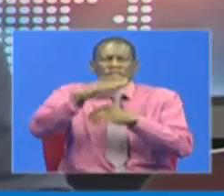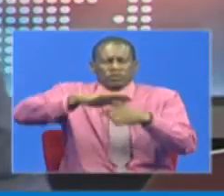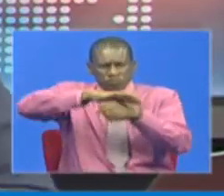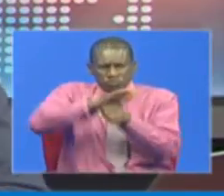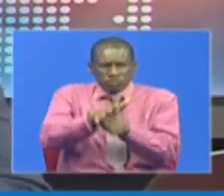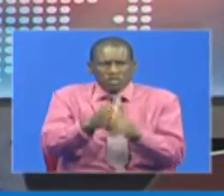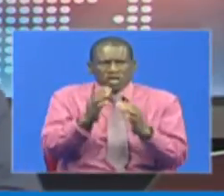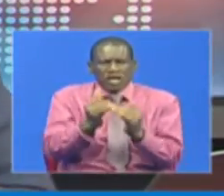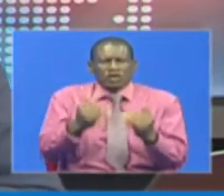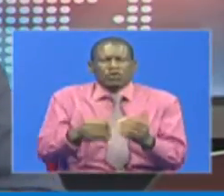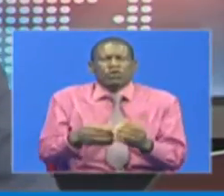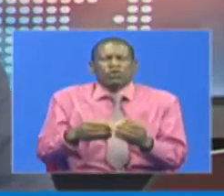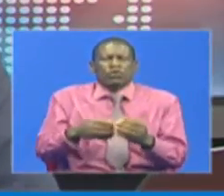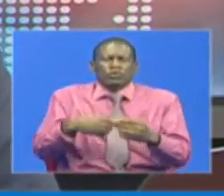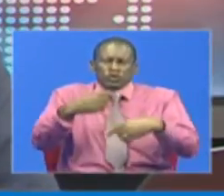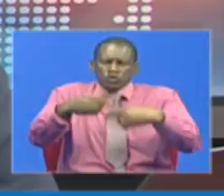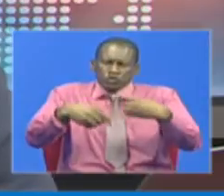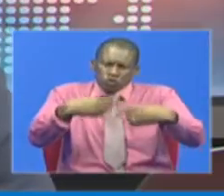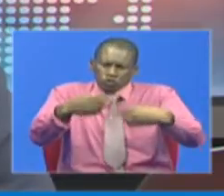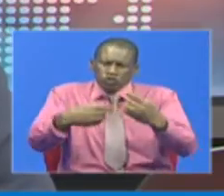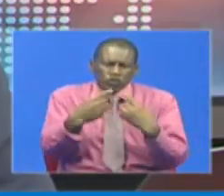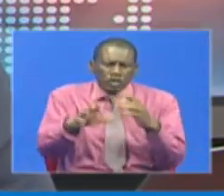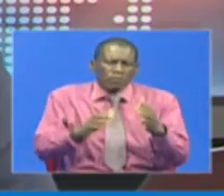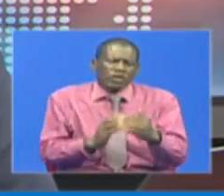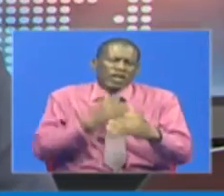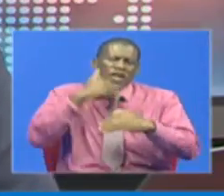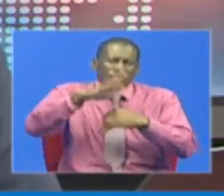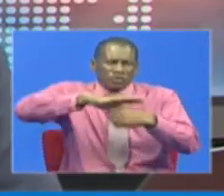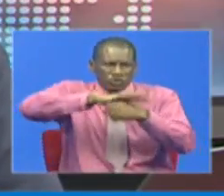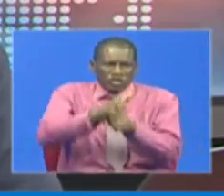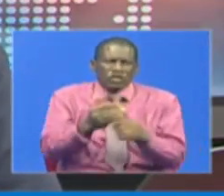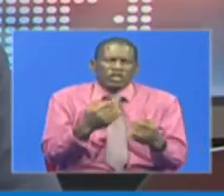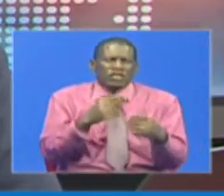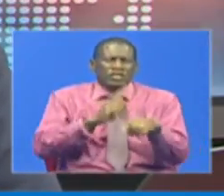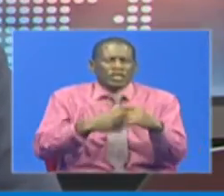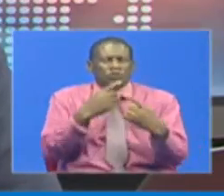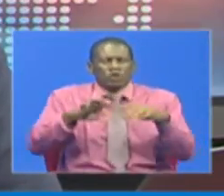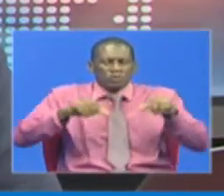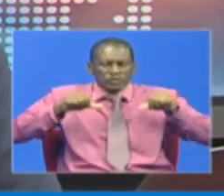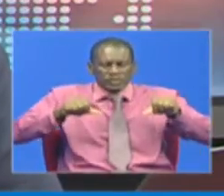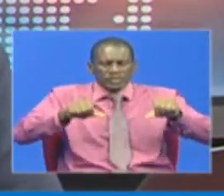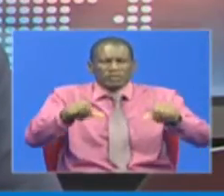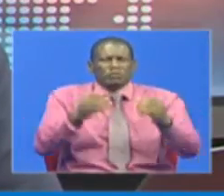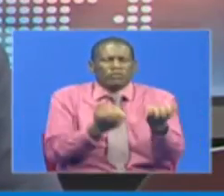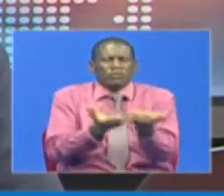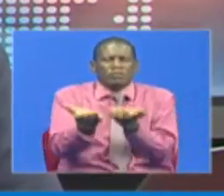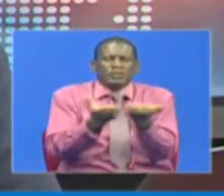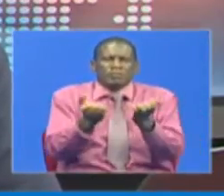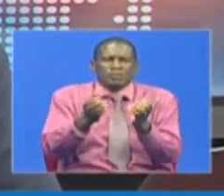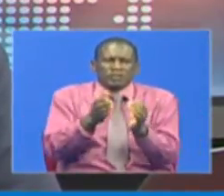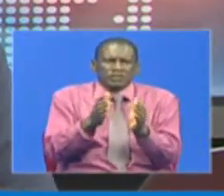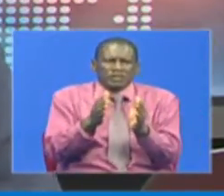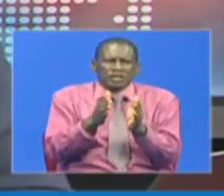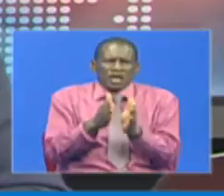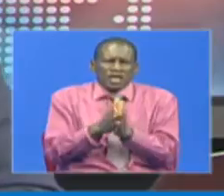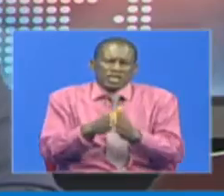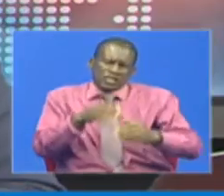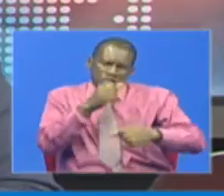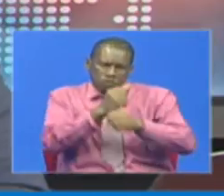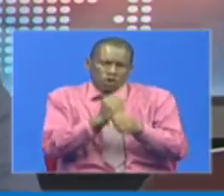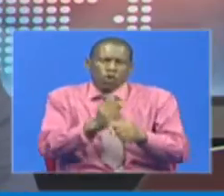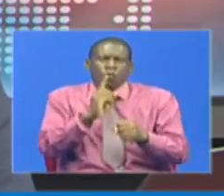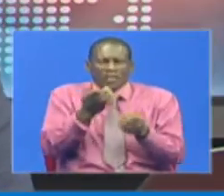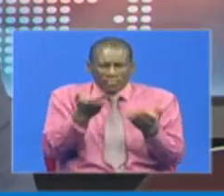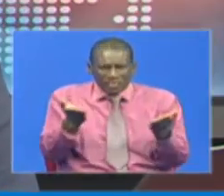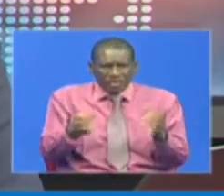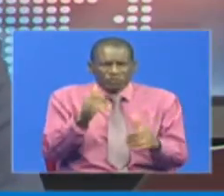getting more into the beyond part, that when we talk about sustainability of the businesses and of the operations, and one of the things that